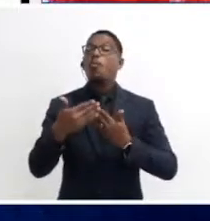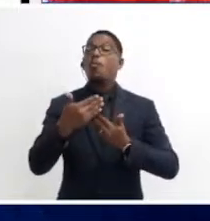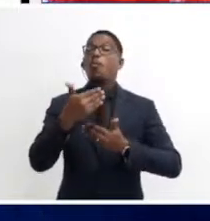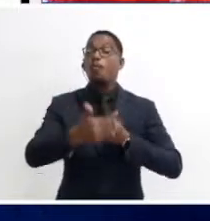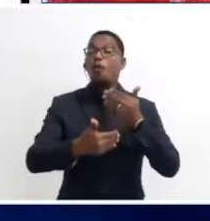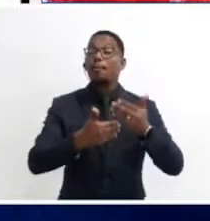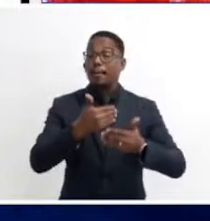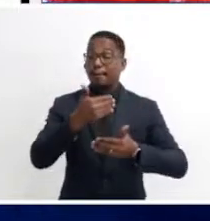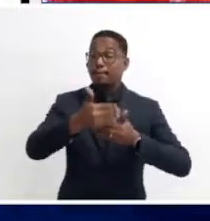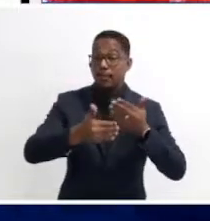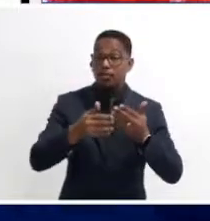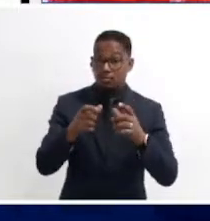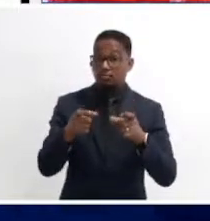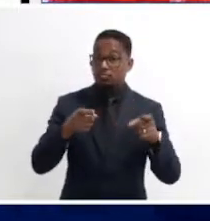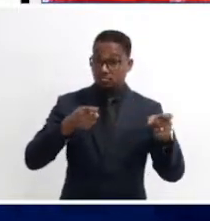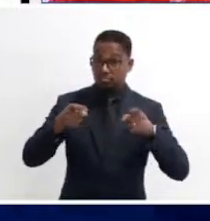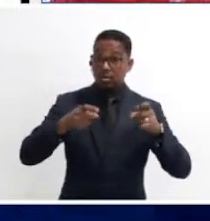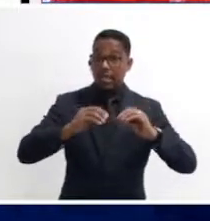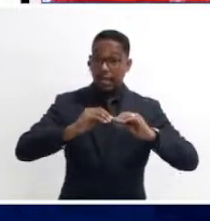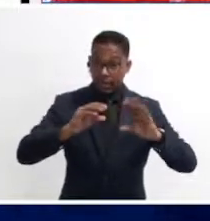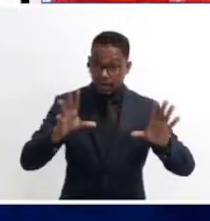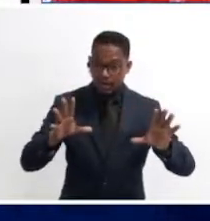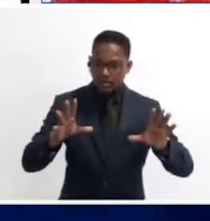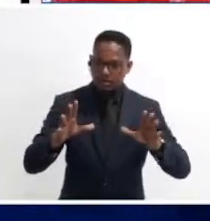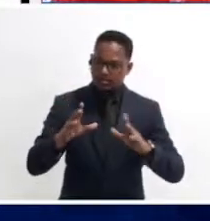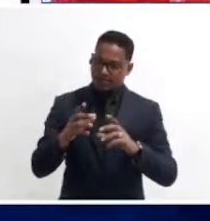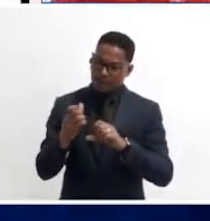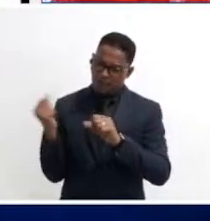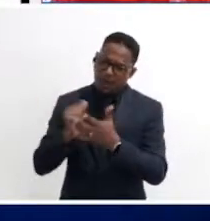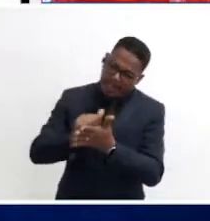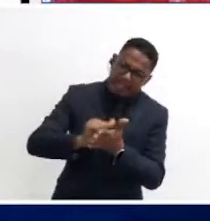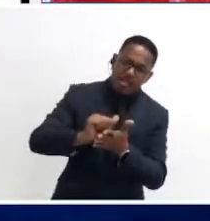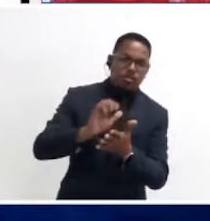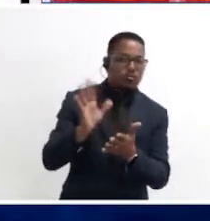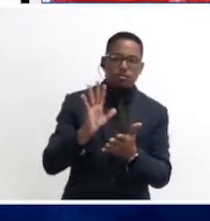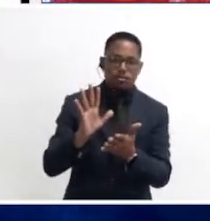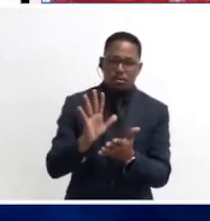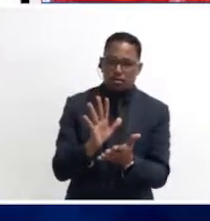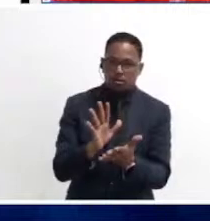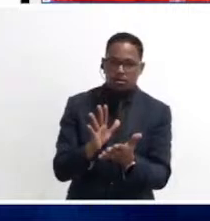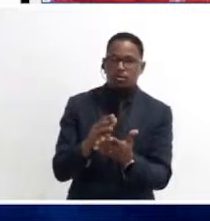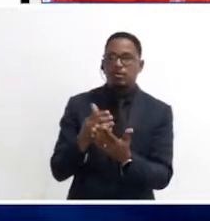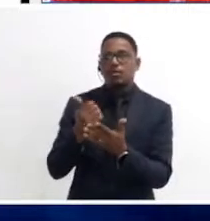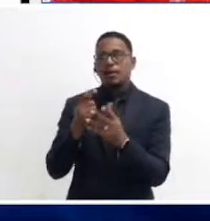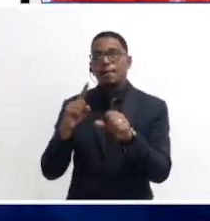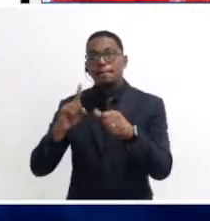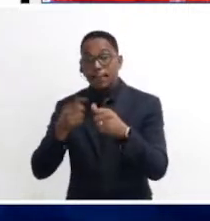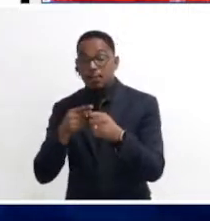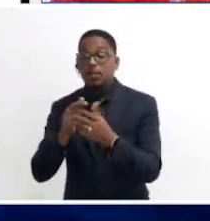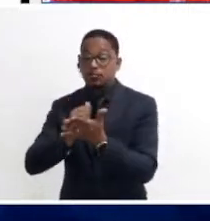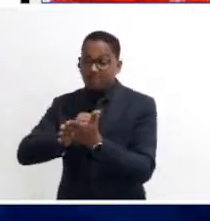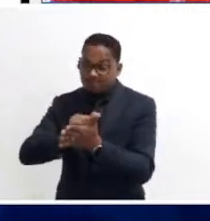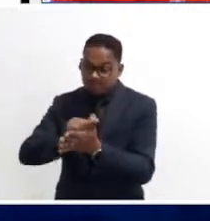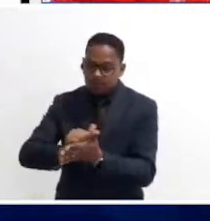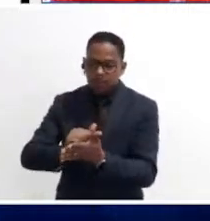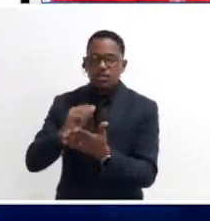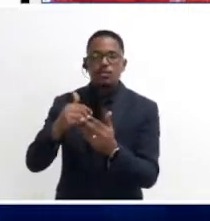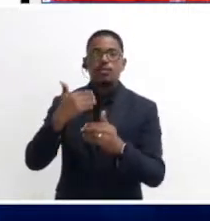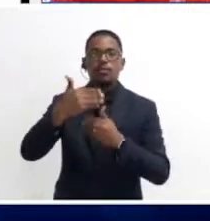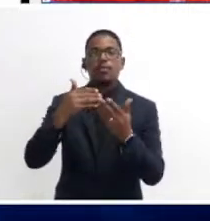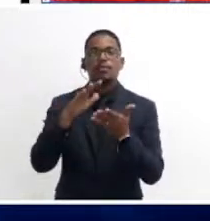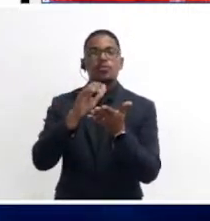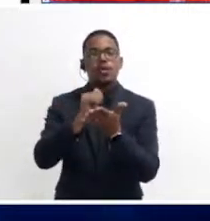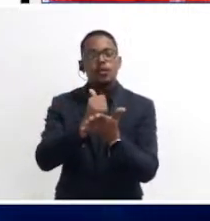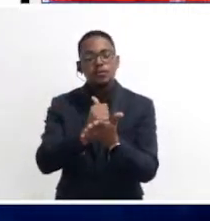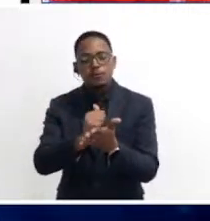Rough grinding and then a fine grinding and if need be some other processes to make sure there's no scratches on